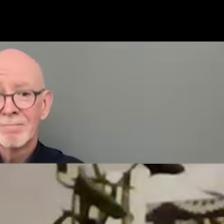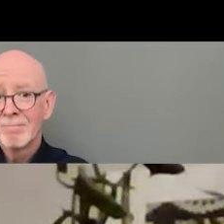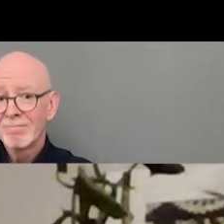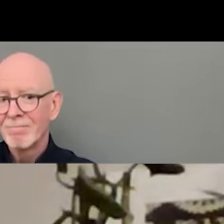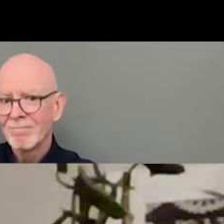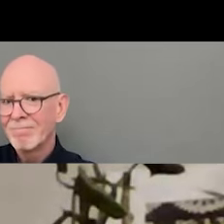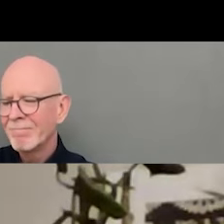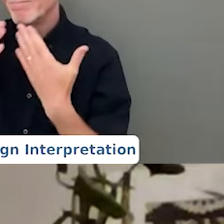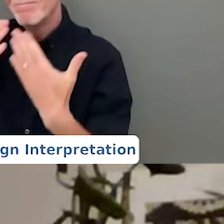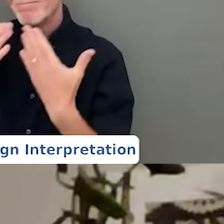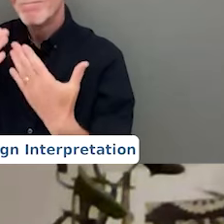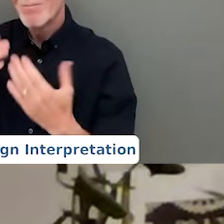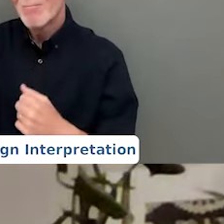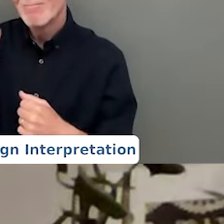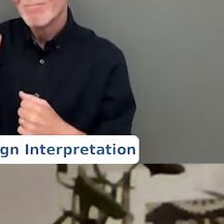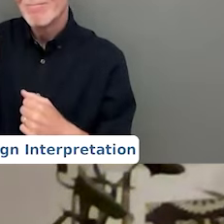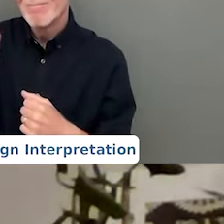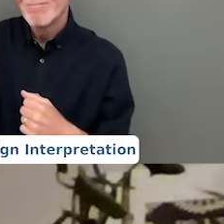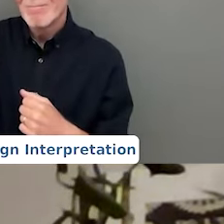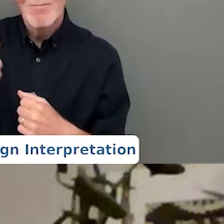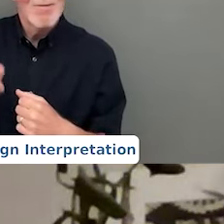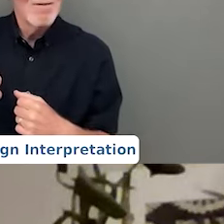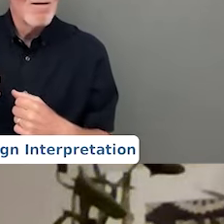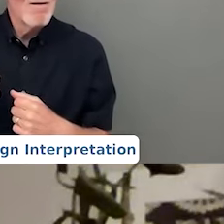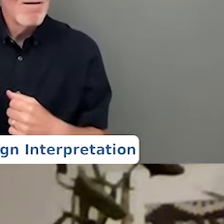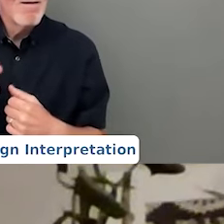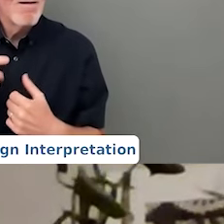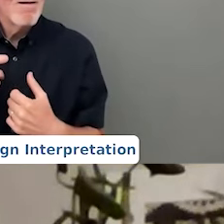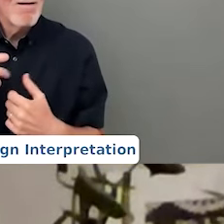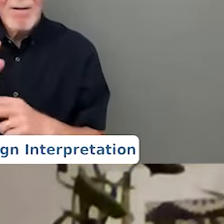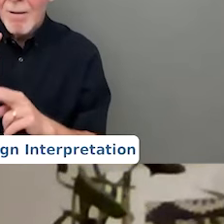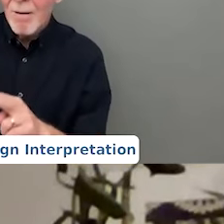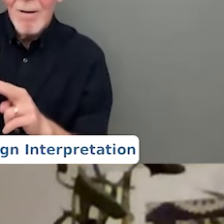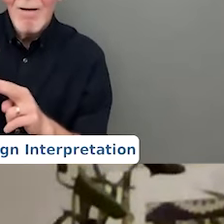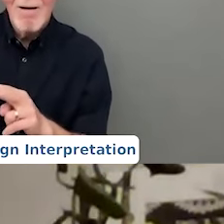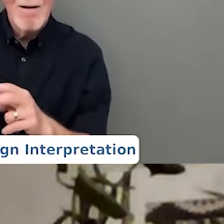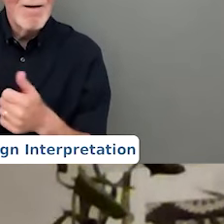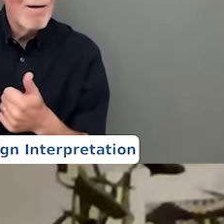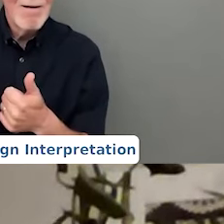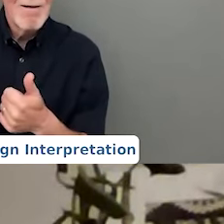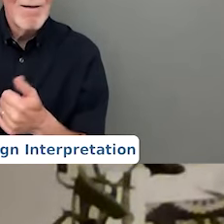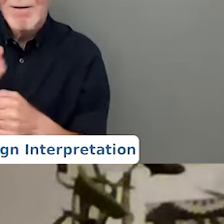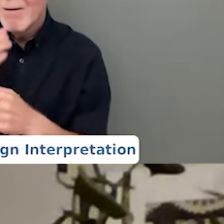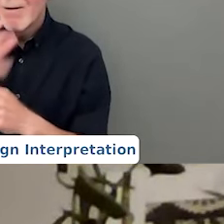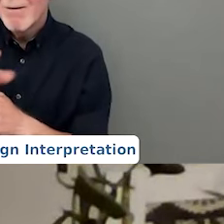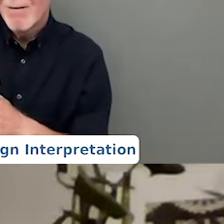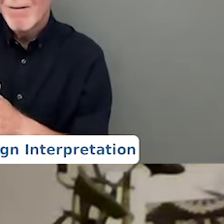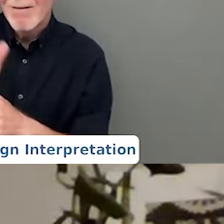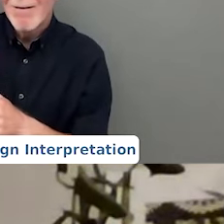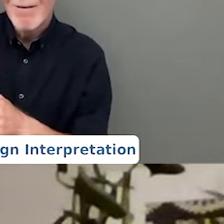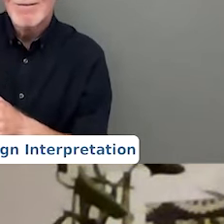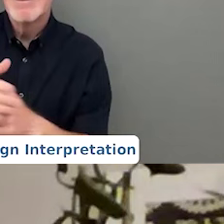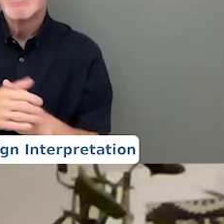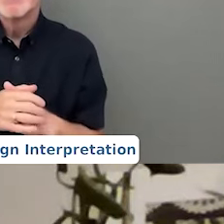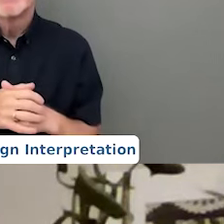different contexts here that we've been hearing from our guest speakers. Very